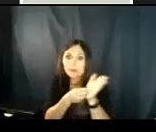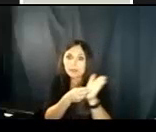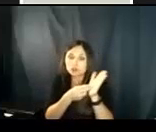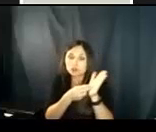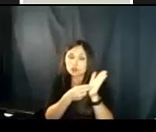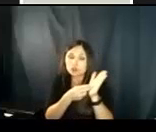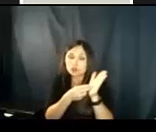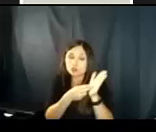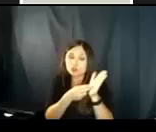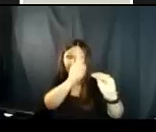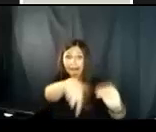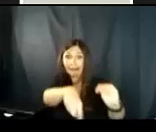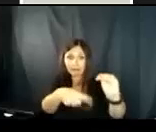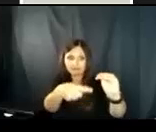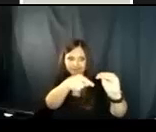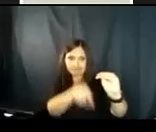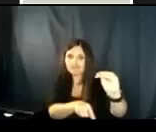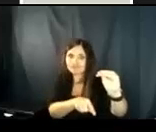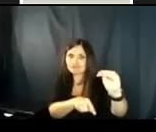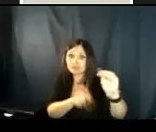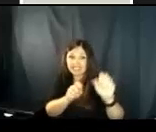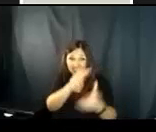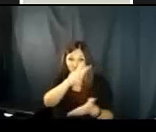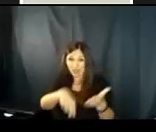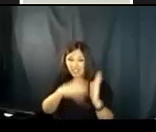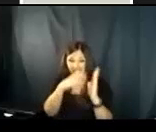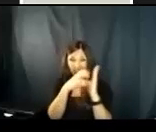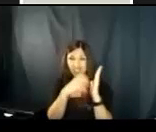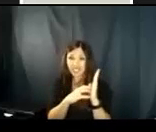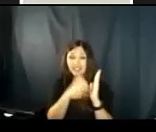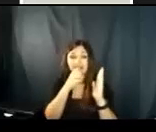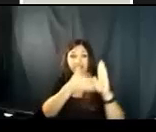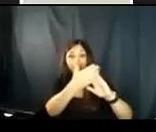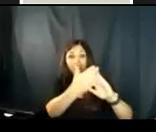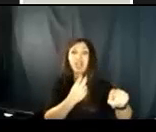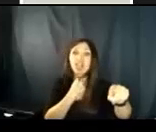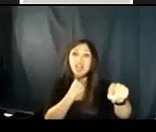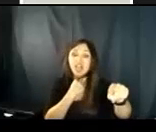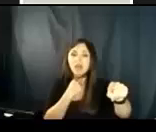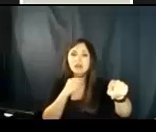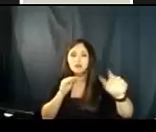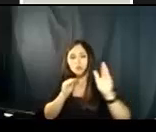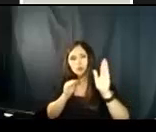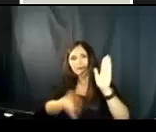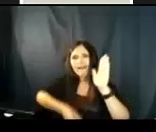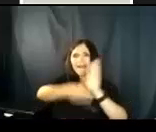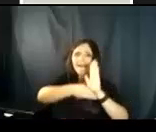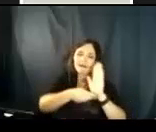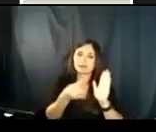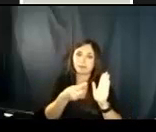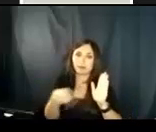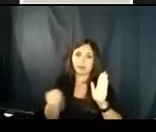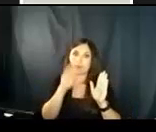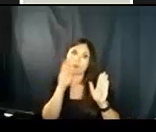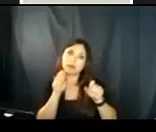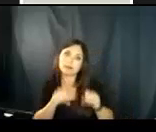there are options. Are they going to be able to read the text if it's not playing? Is the site something that they're going to be able